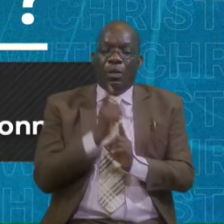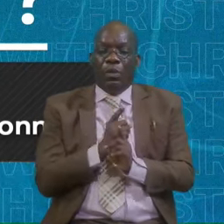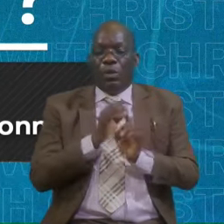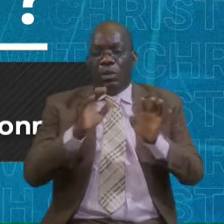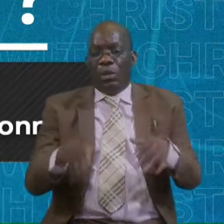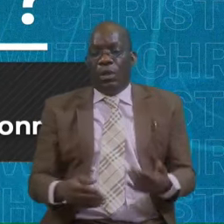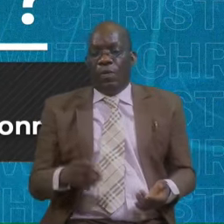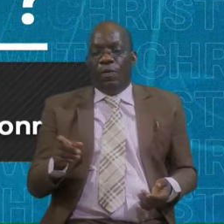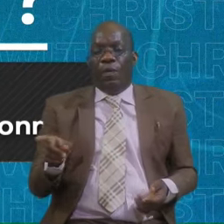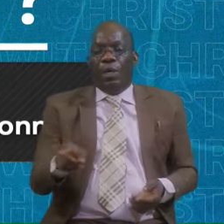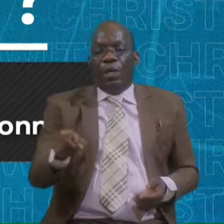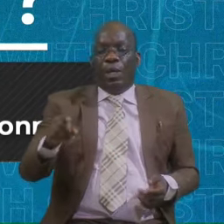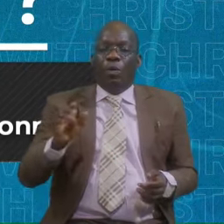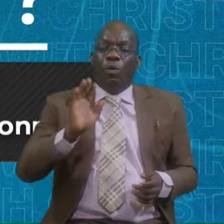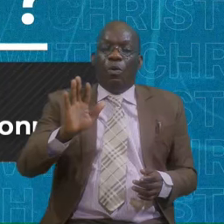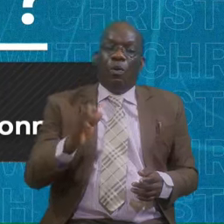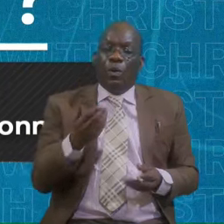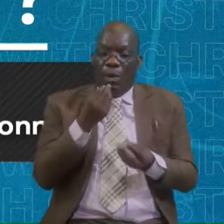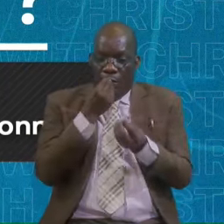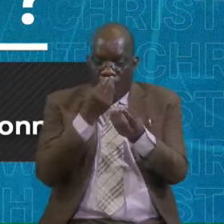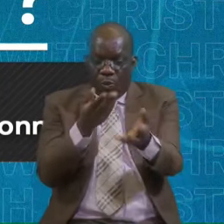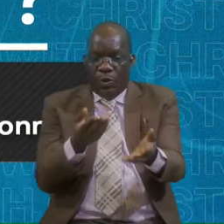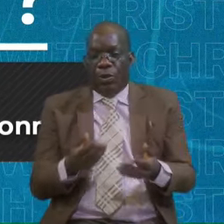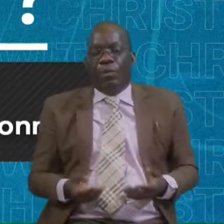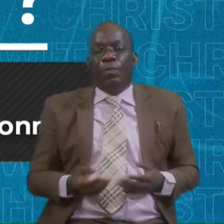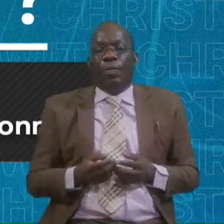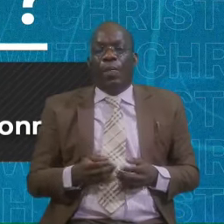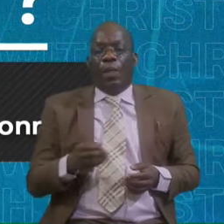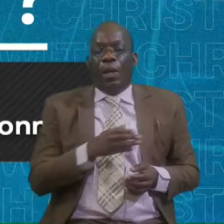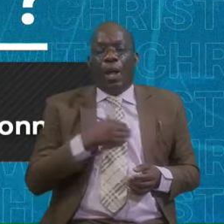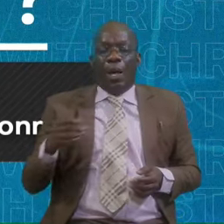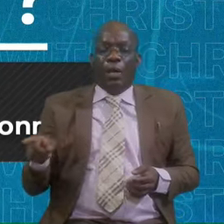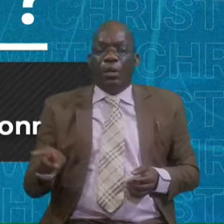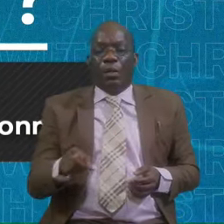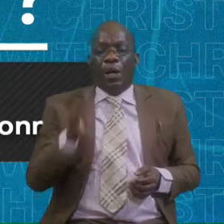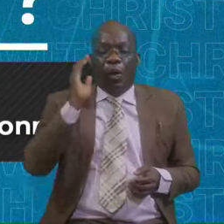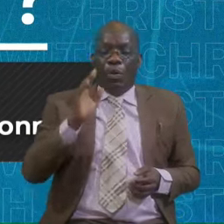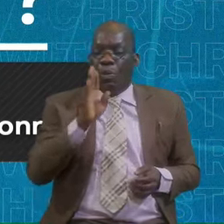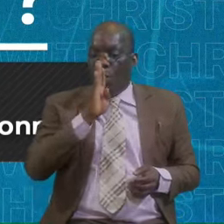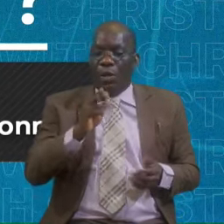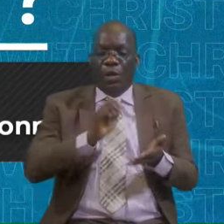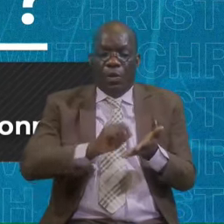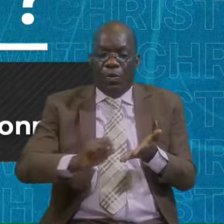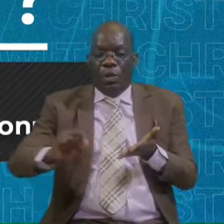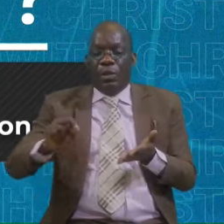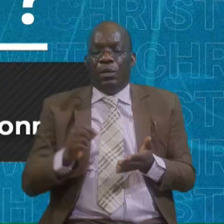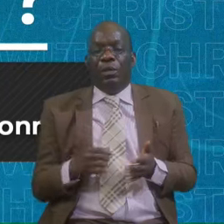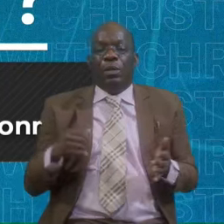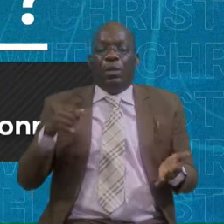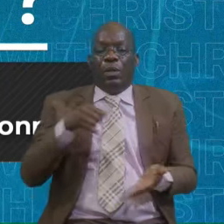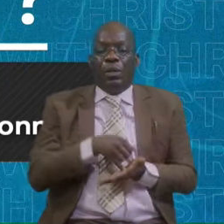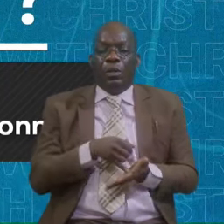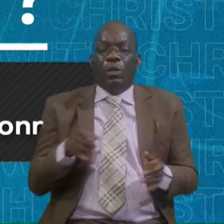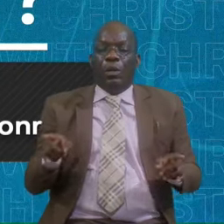your details, and they will be taking down your details so that they can be able